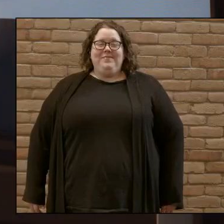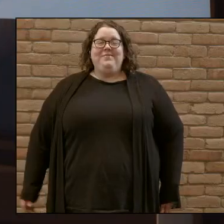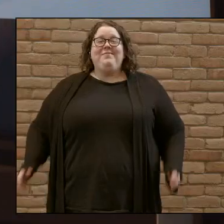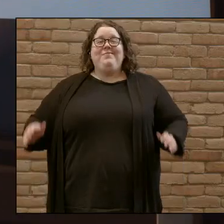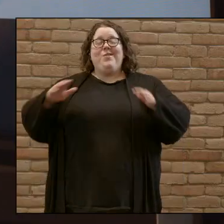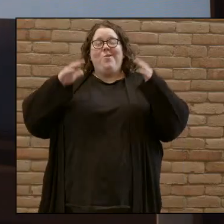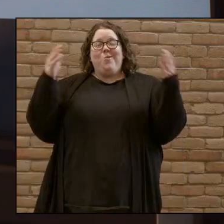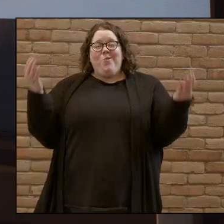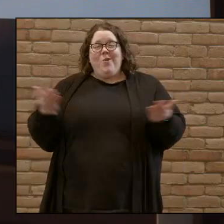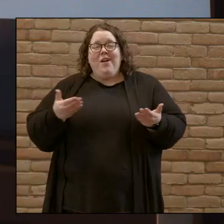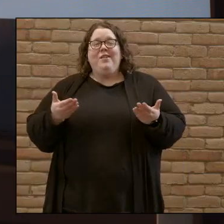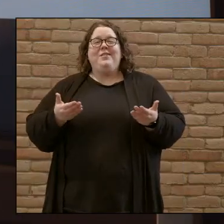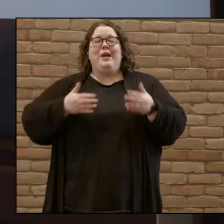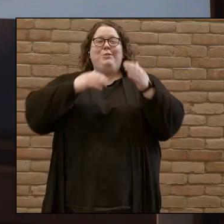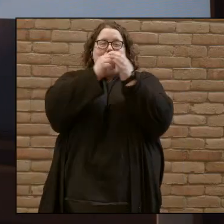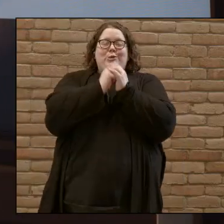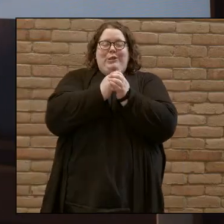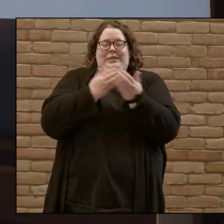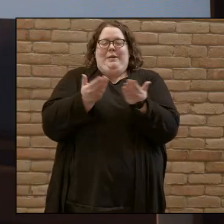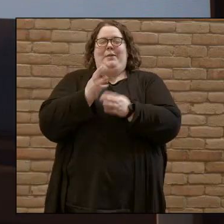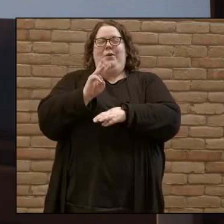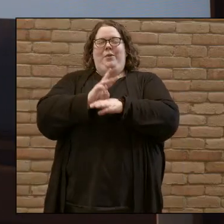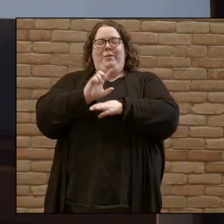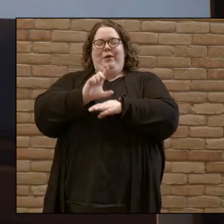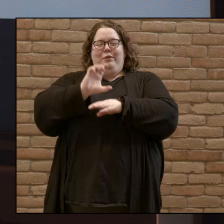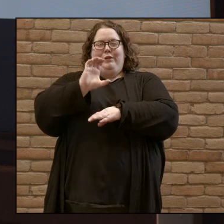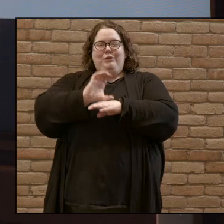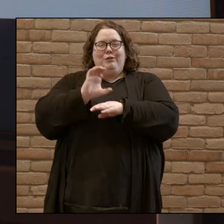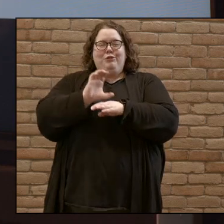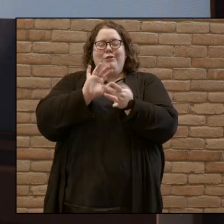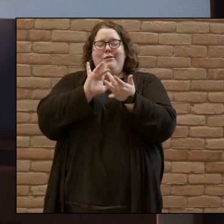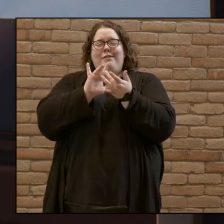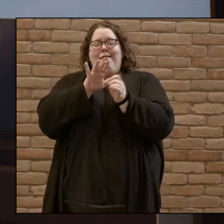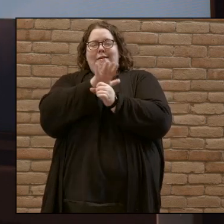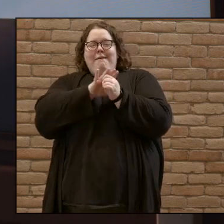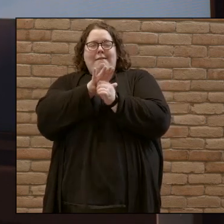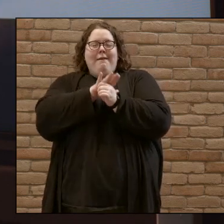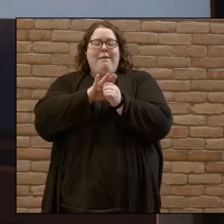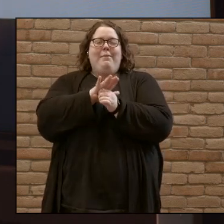Welcome in to worship here at Woodbury Lutheran Church and our online campus at